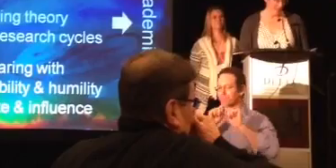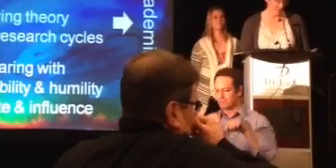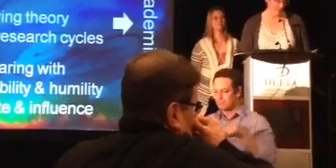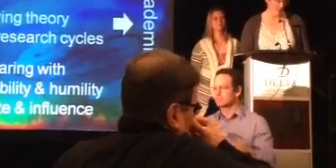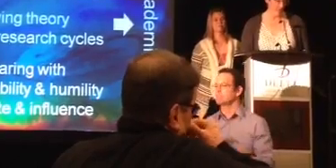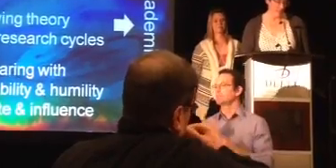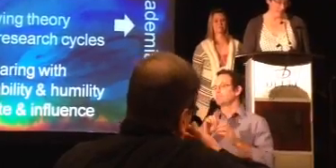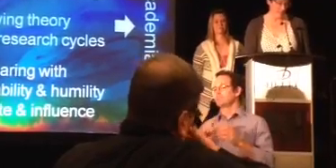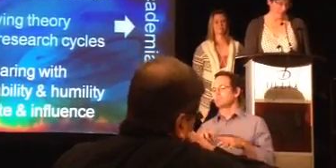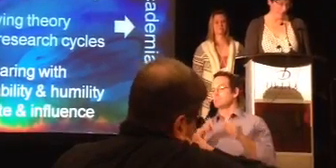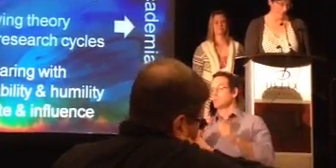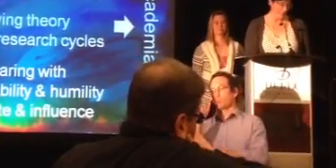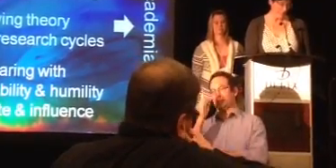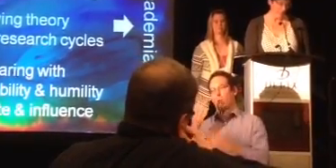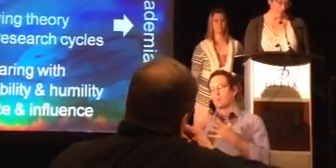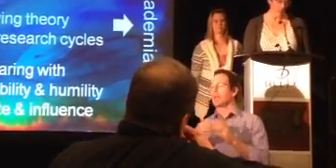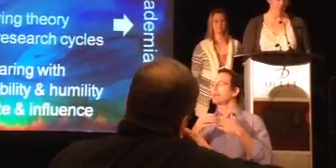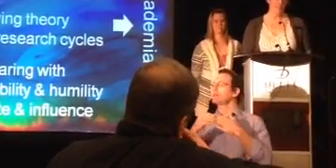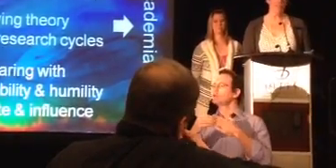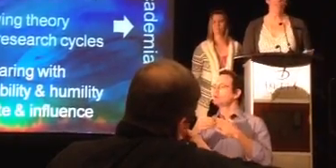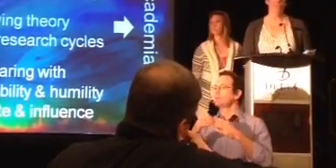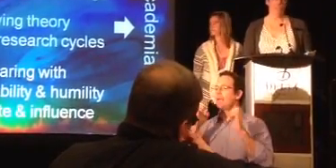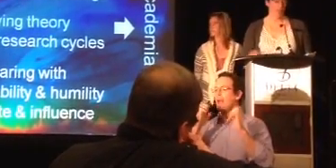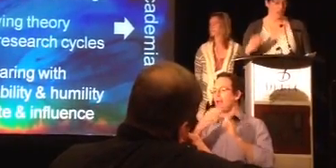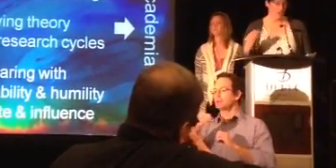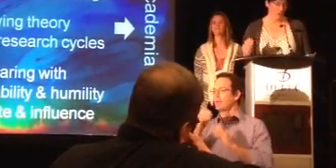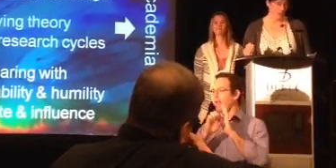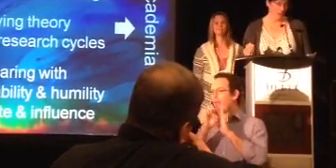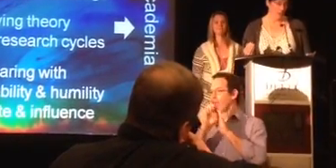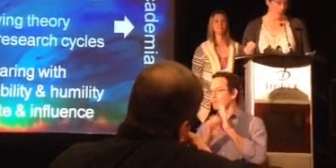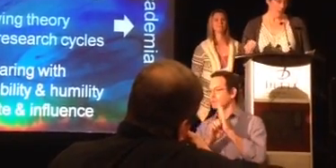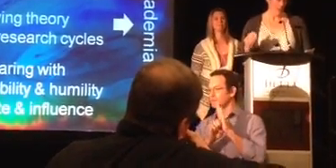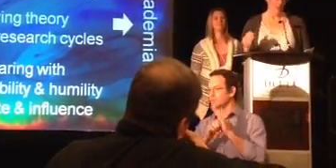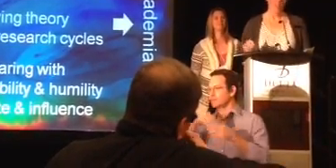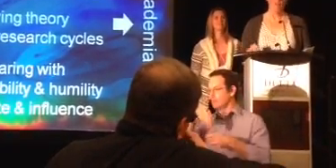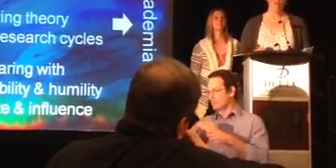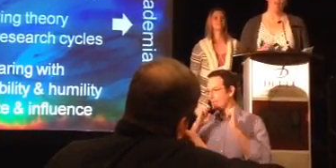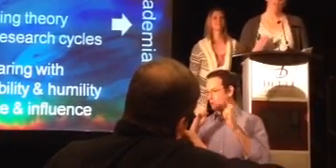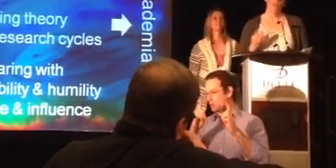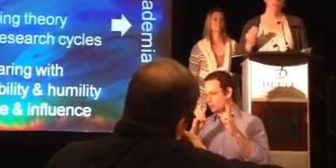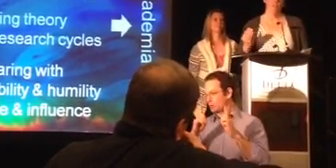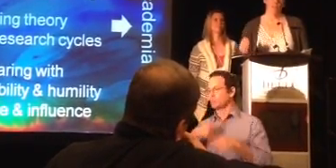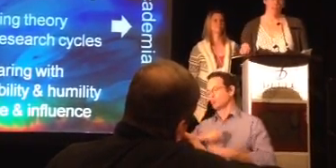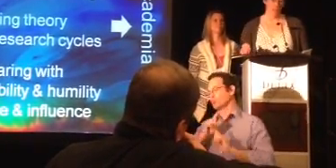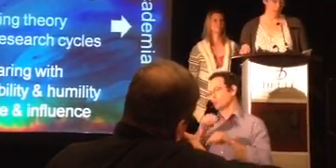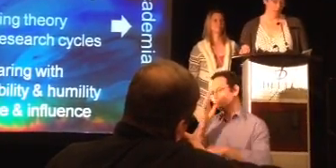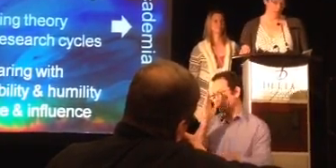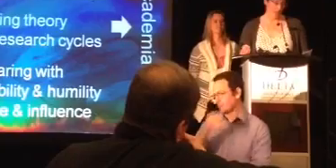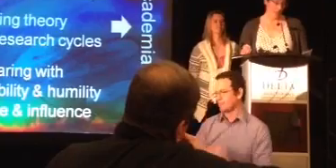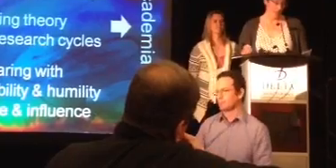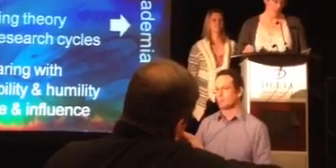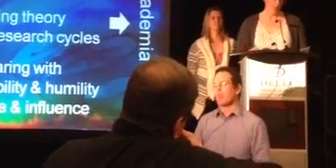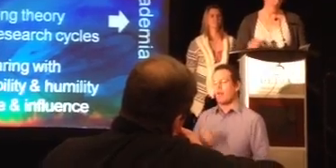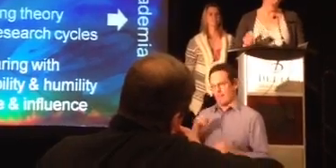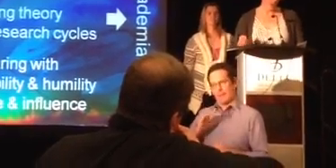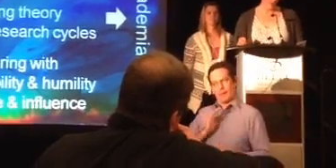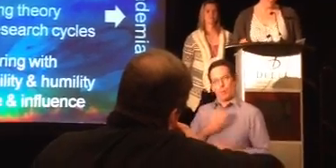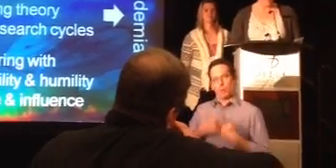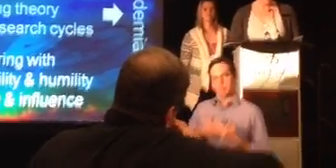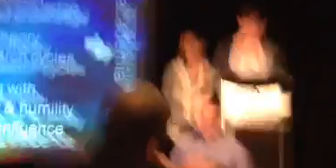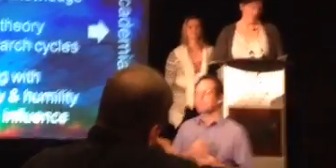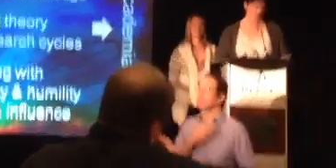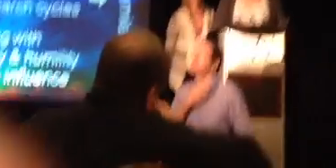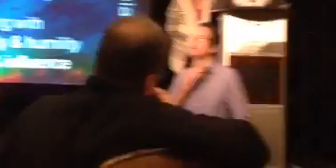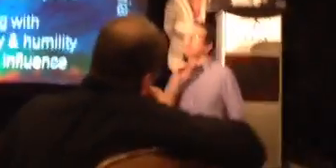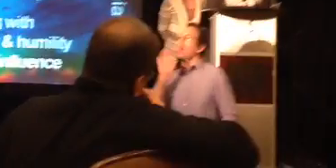in education and presented there. We'd like to encourage you to think about how you can make your voices heard with your